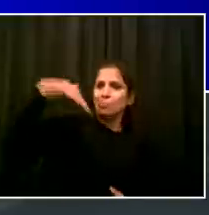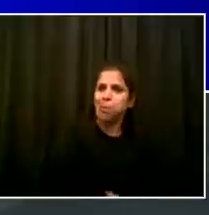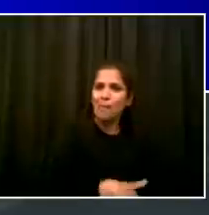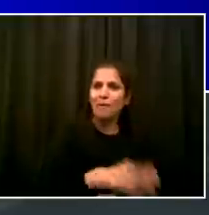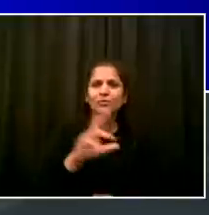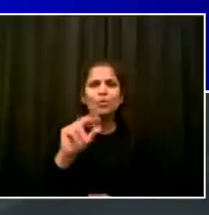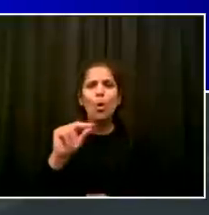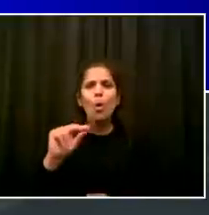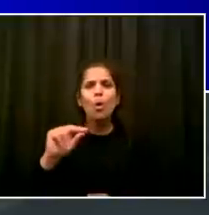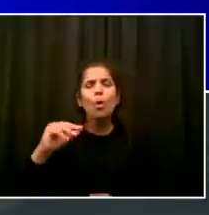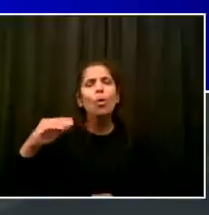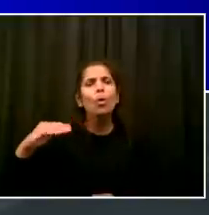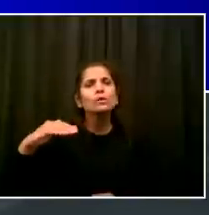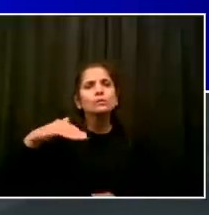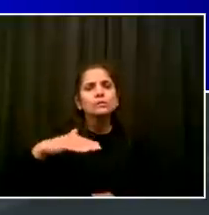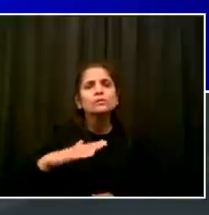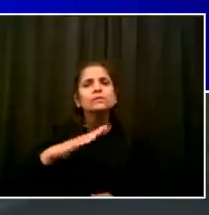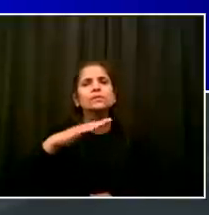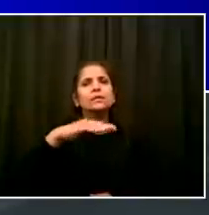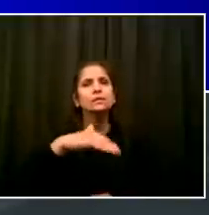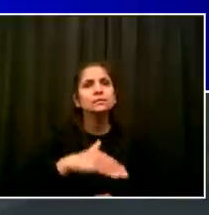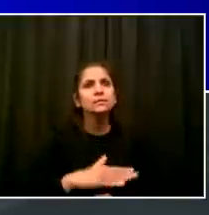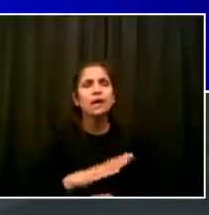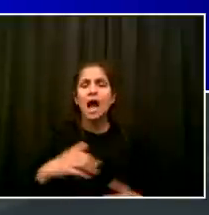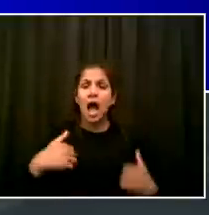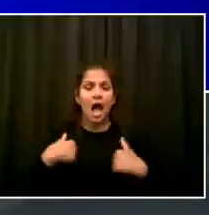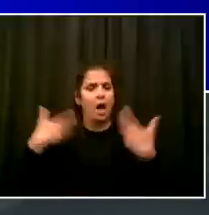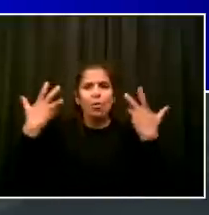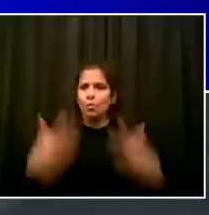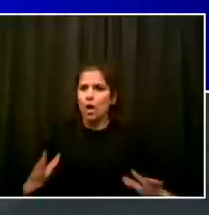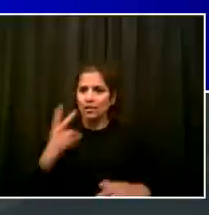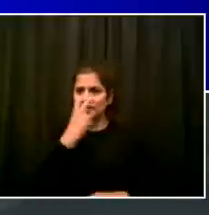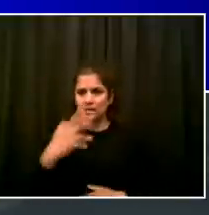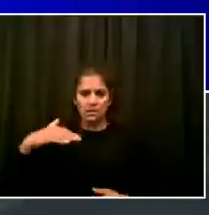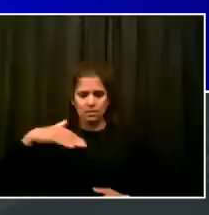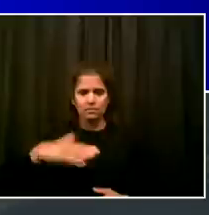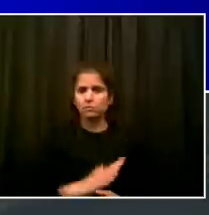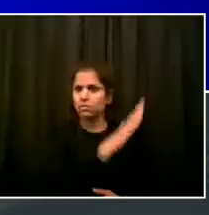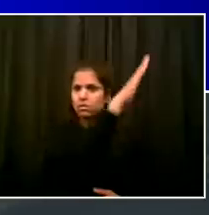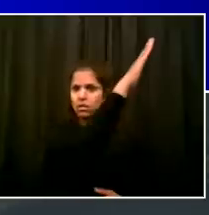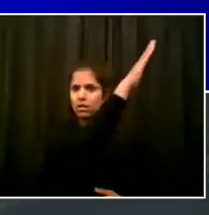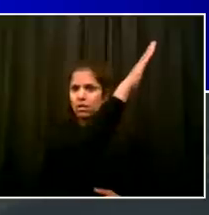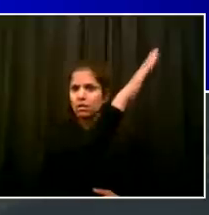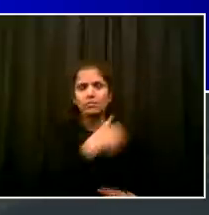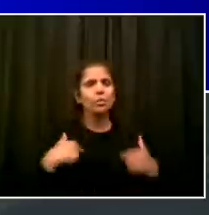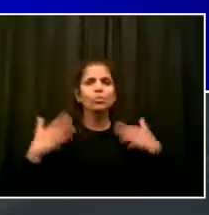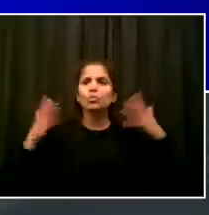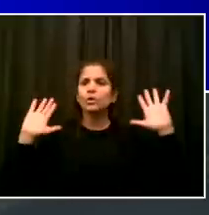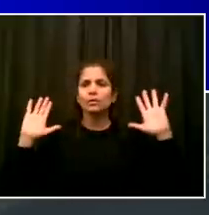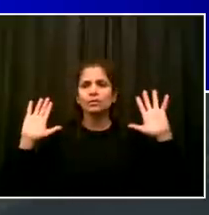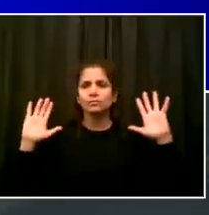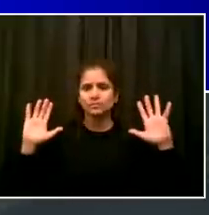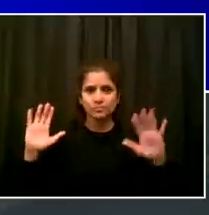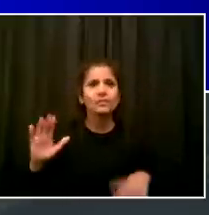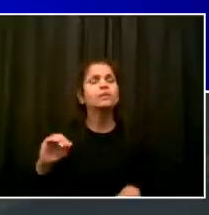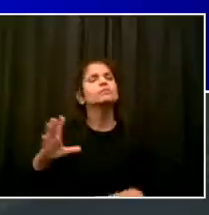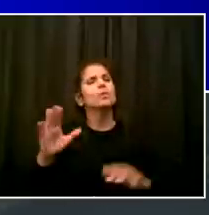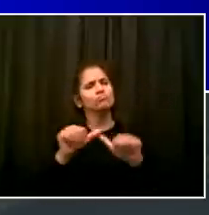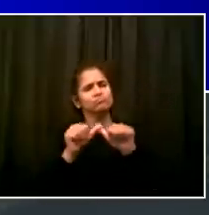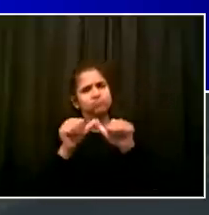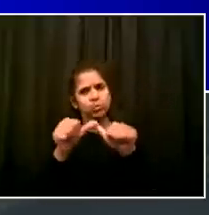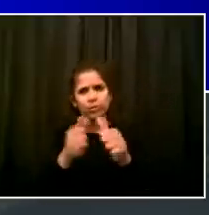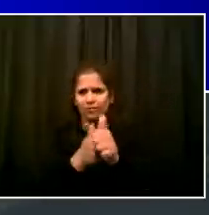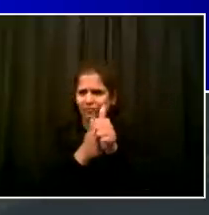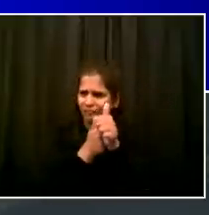forward. We want to get to that first phase of restart. To do that, we've got to stay tight, stay disciplined with what we're doing. But what is clear